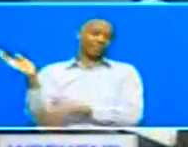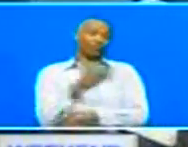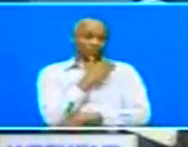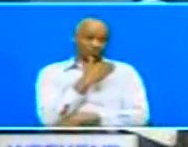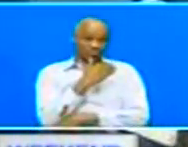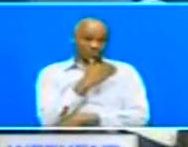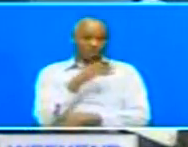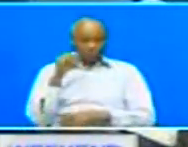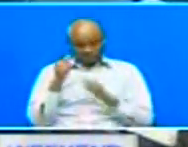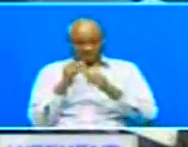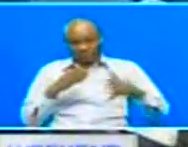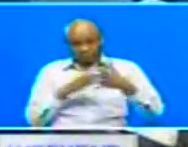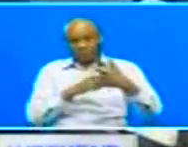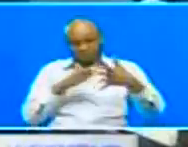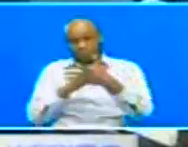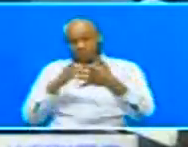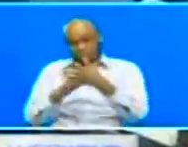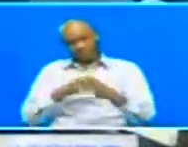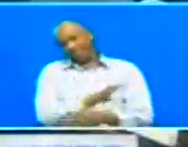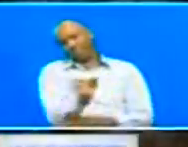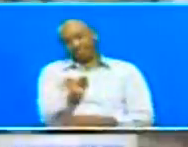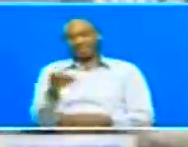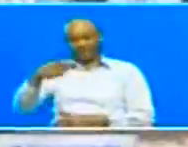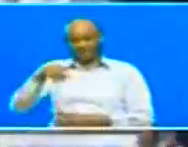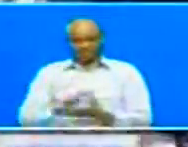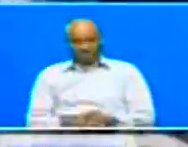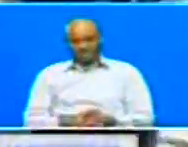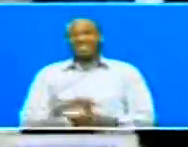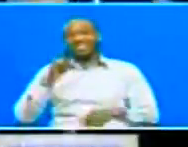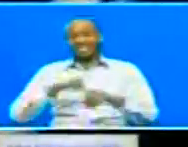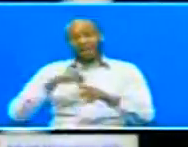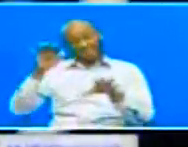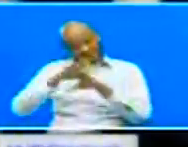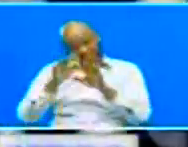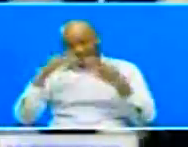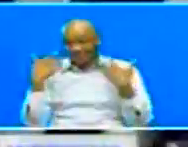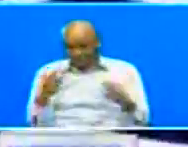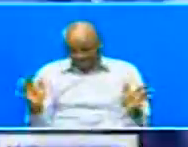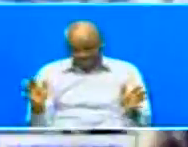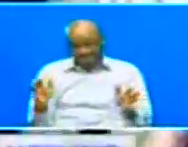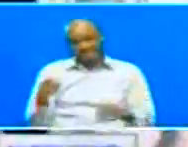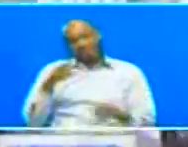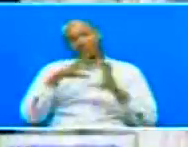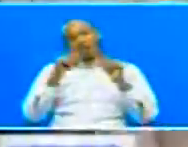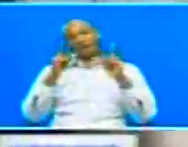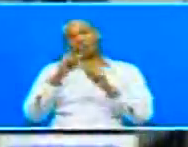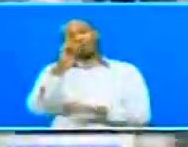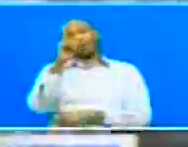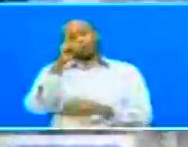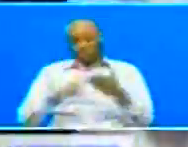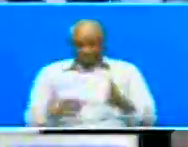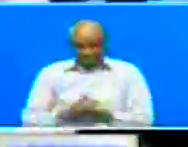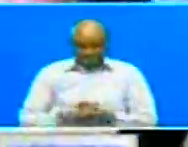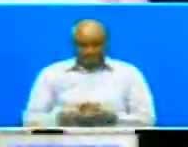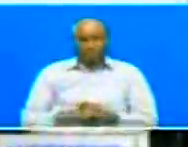that restricted turns on the roundabouts. So when all is said and done, the only message to our dear governor